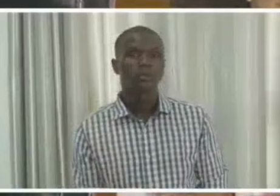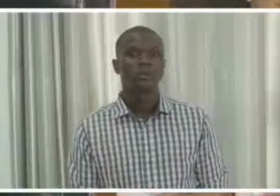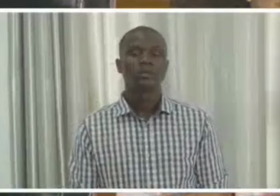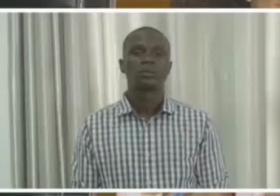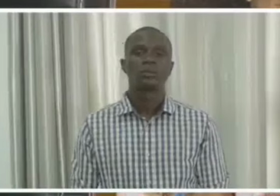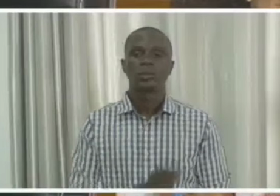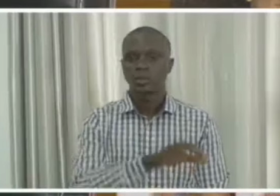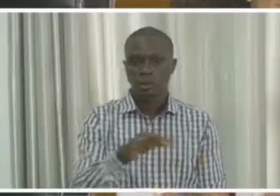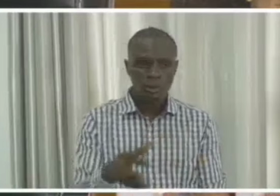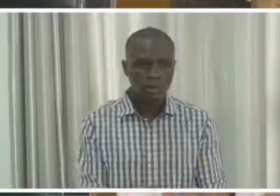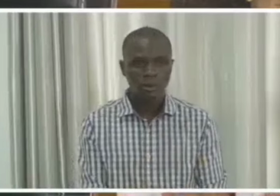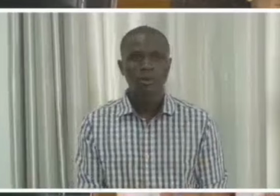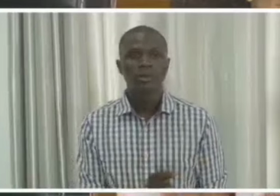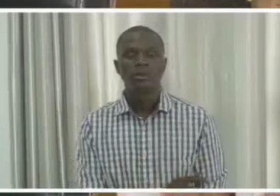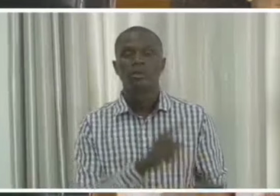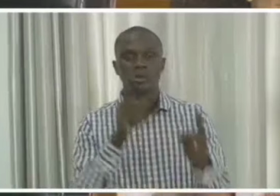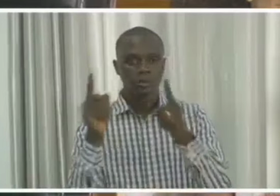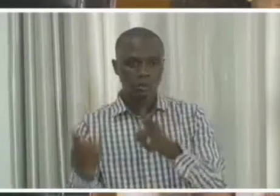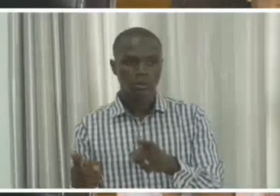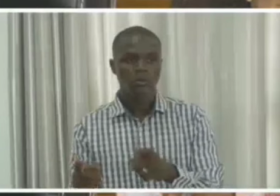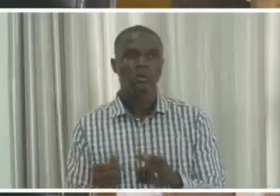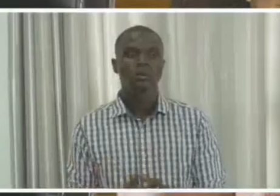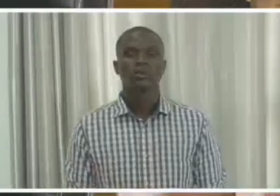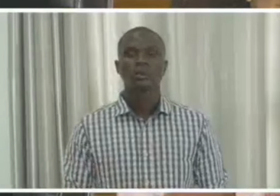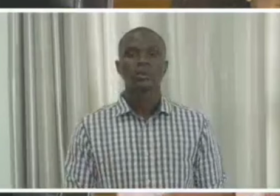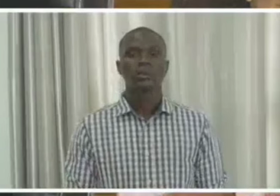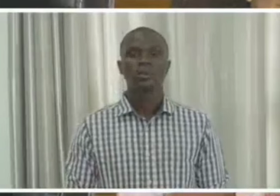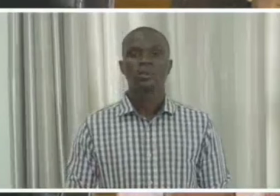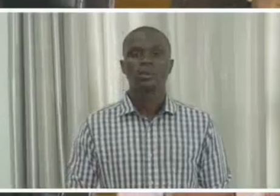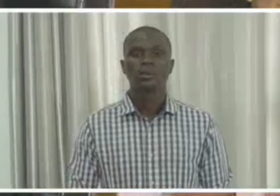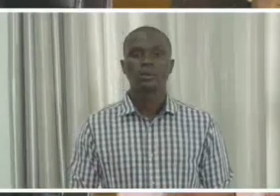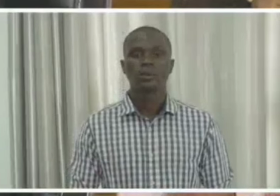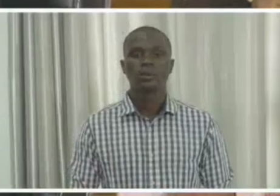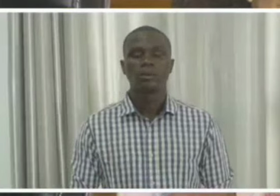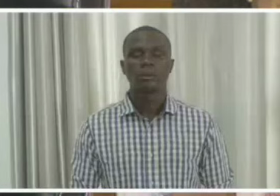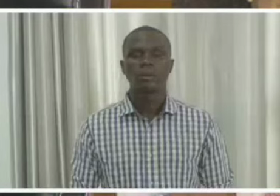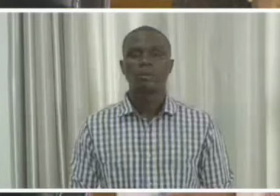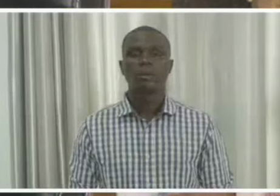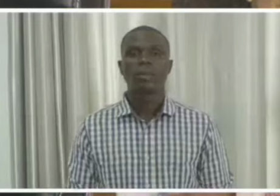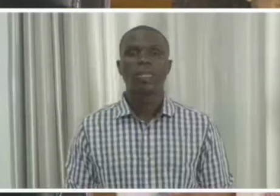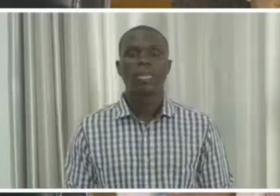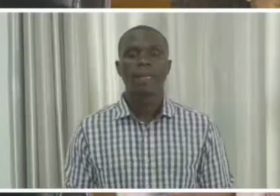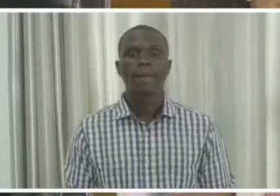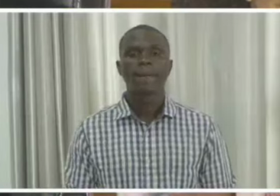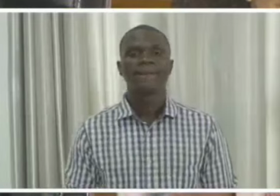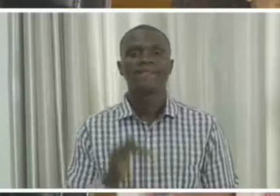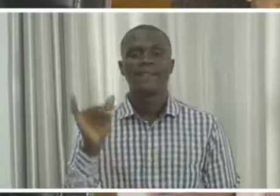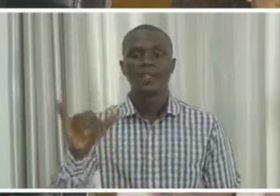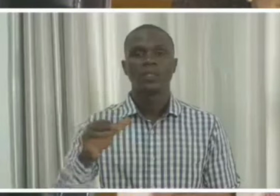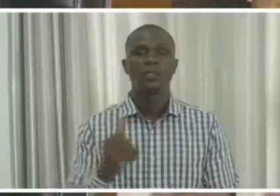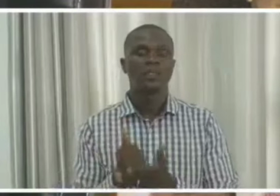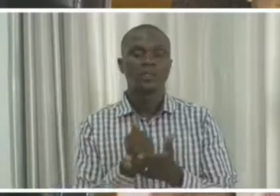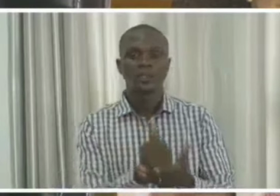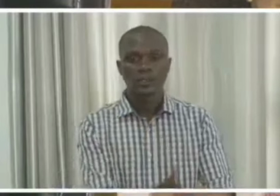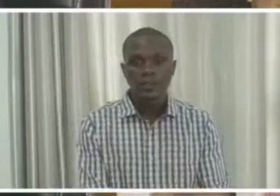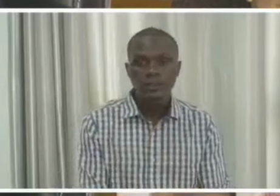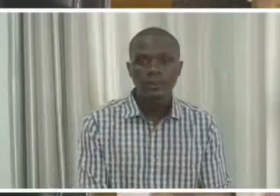that, you may get contacts where you think say can able for help governments, pass on, see what they work